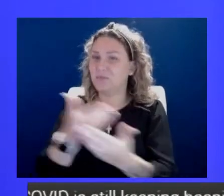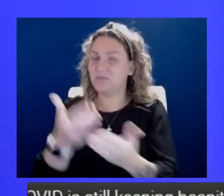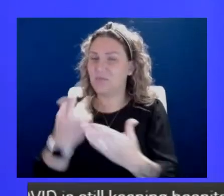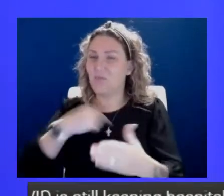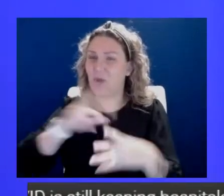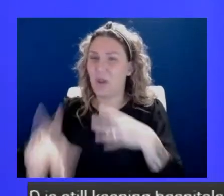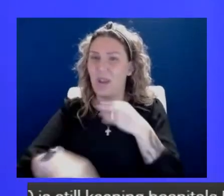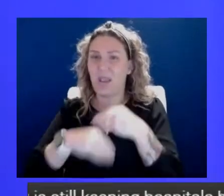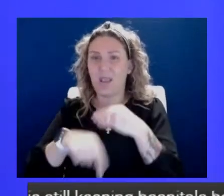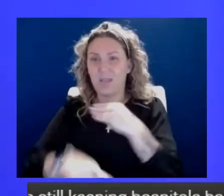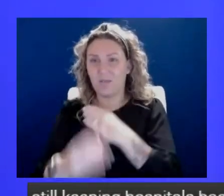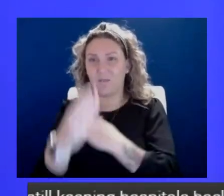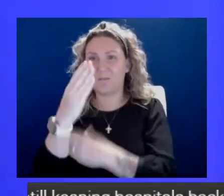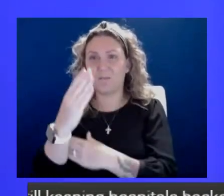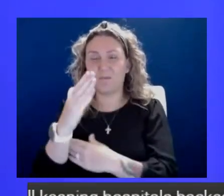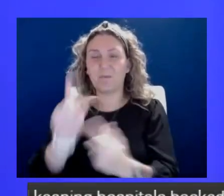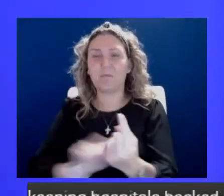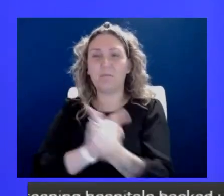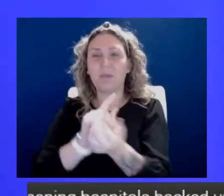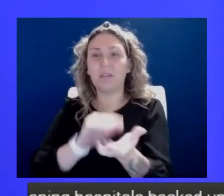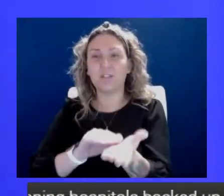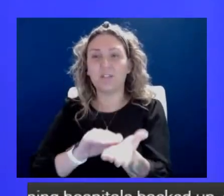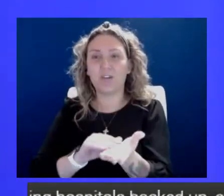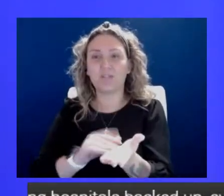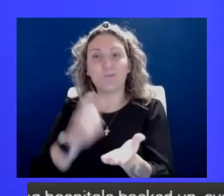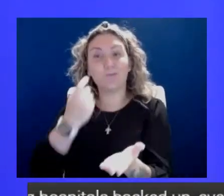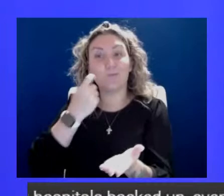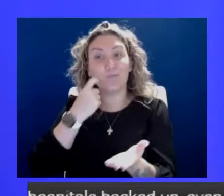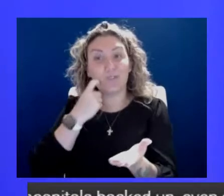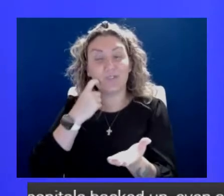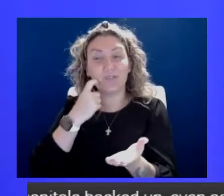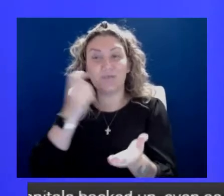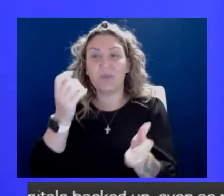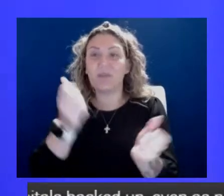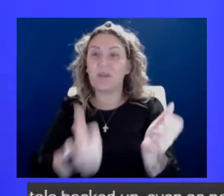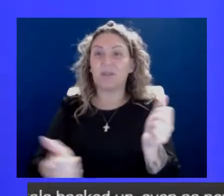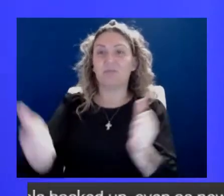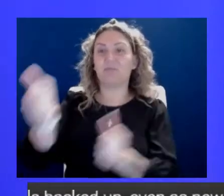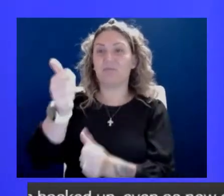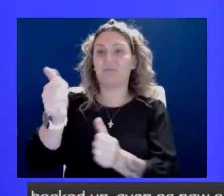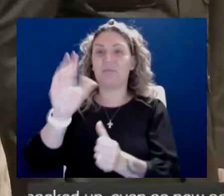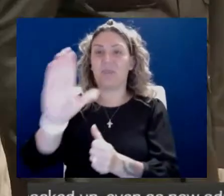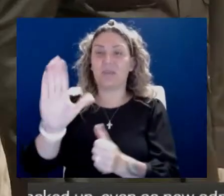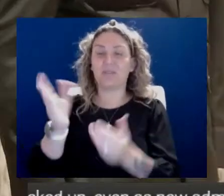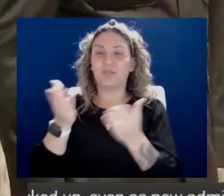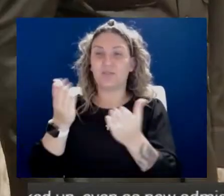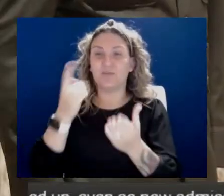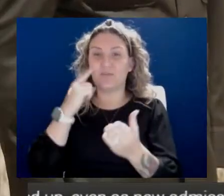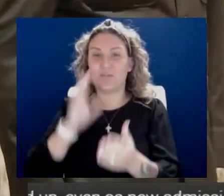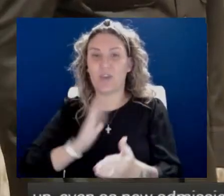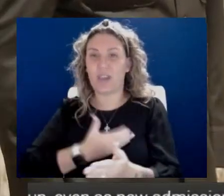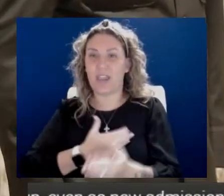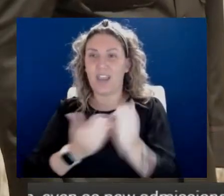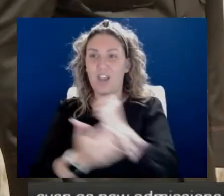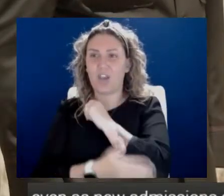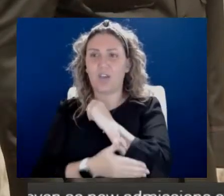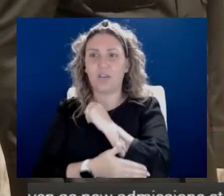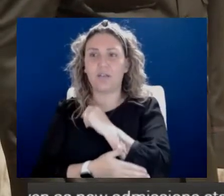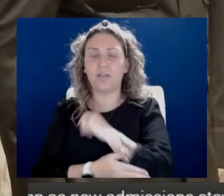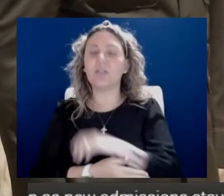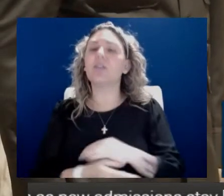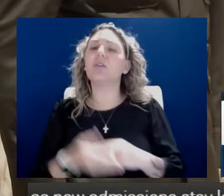This morning, we meet a doctor who was recently promoted for his service to our country. In view of these special